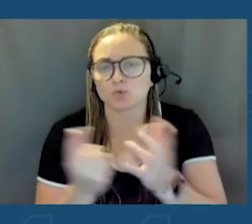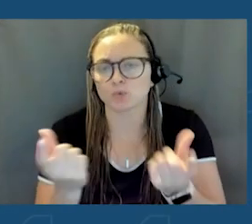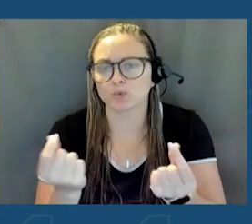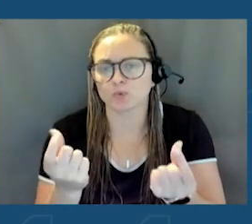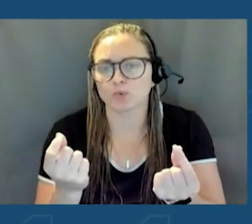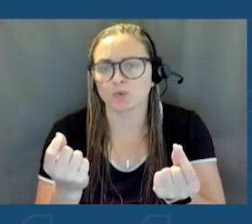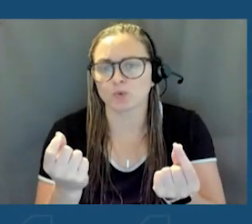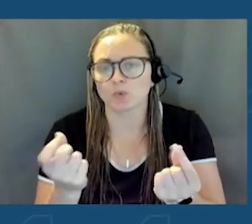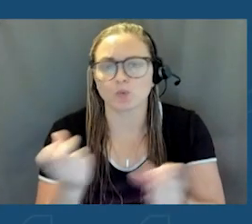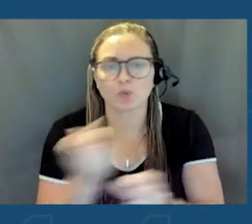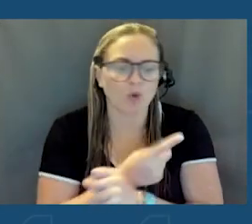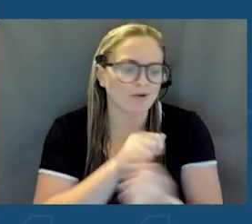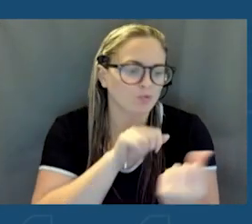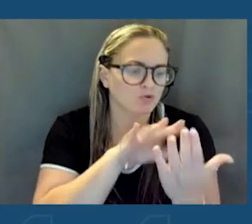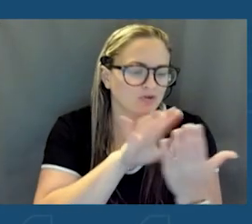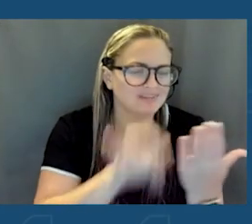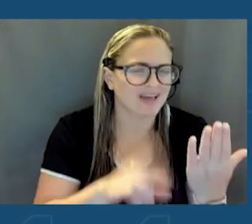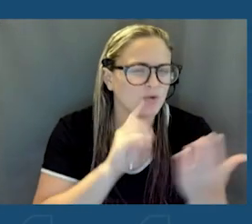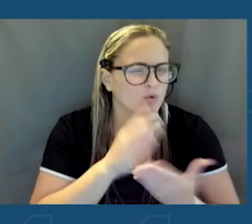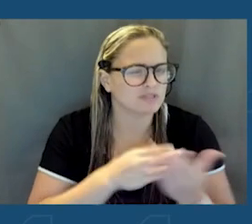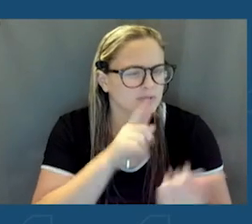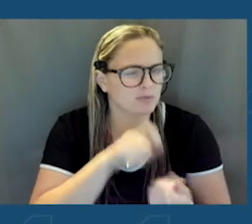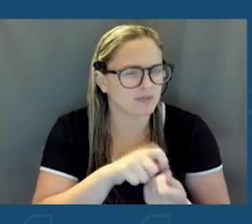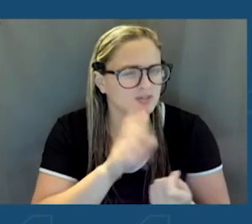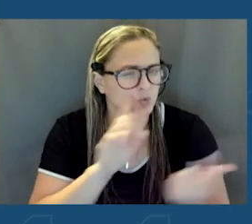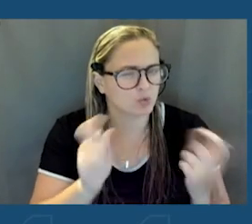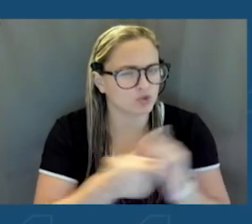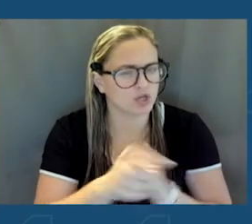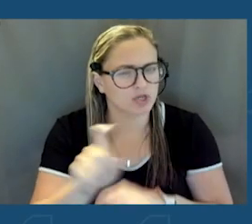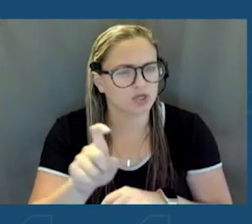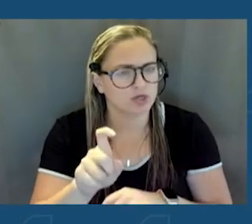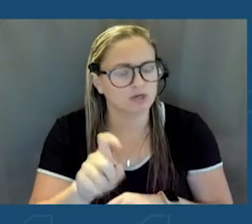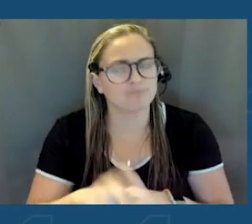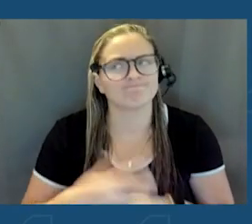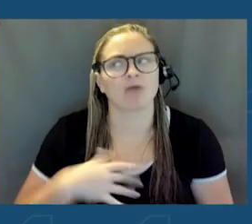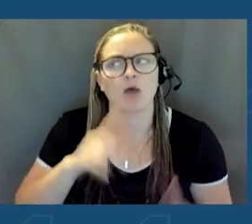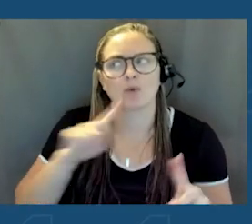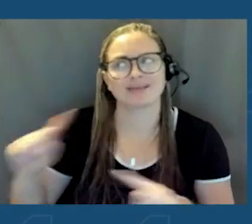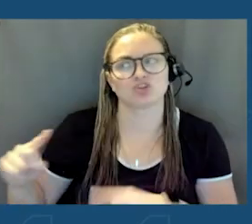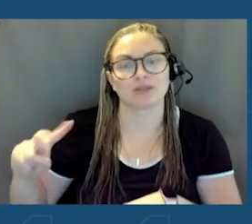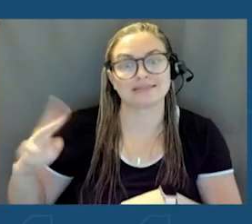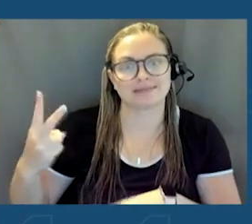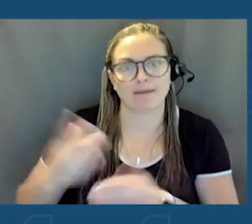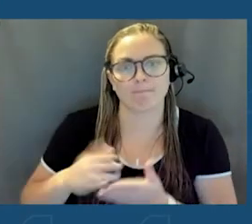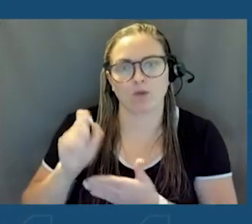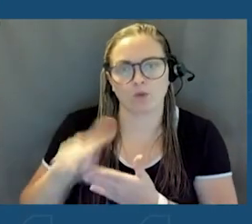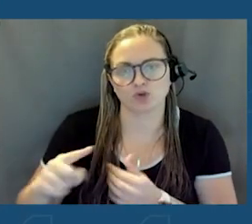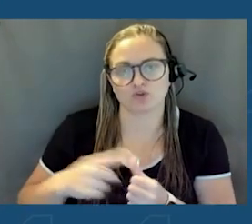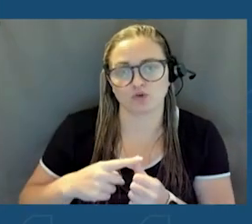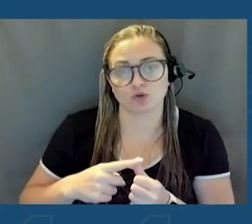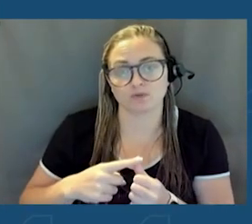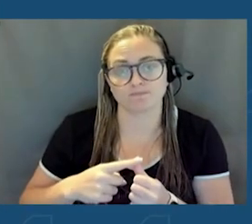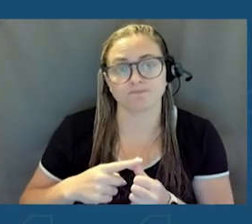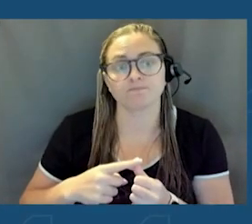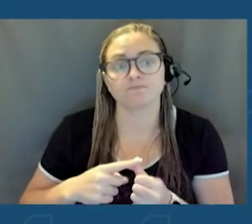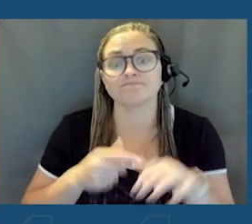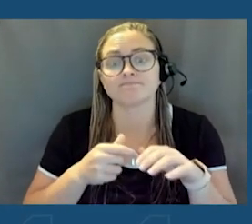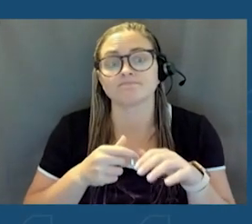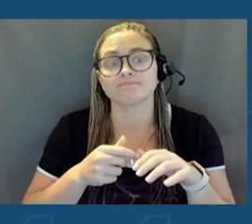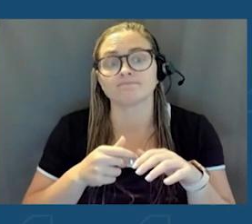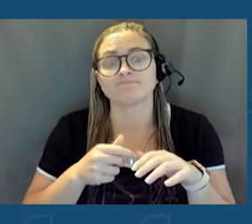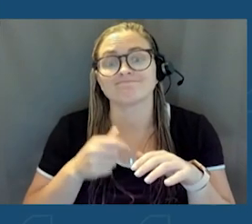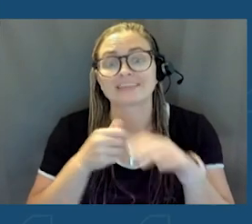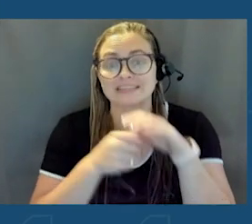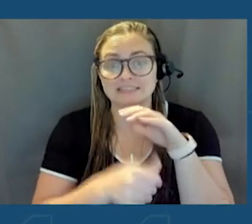try to address that? Like, what are some of the specifics you might be able to change? I'll take the second part of your question first. On concealed carry, we are